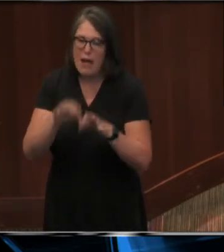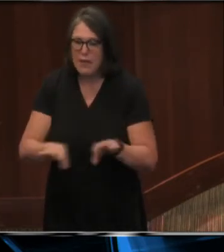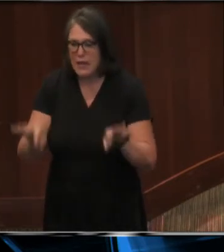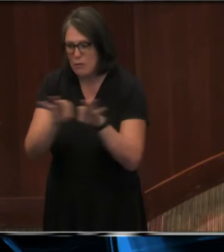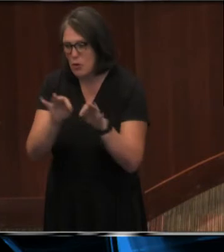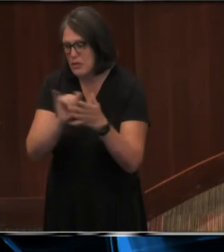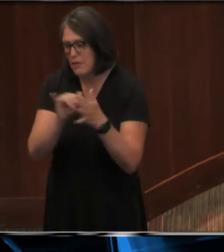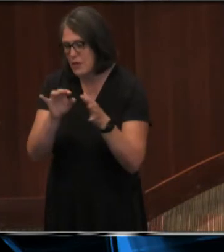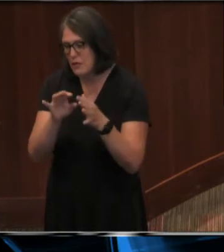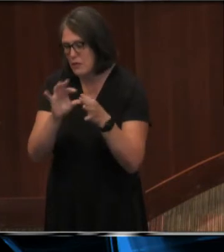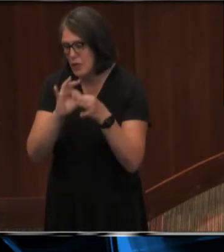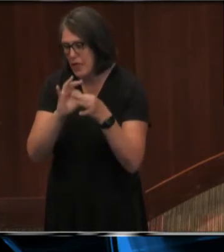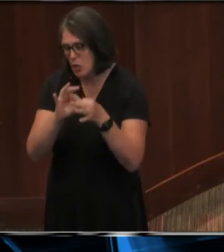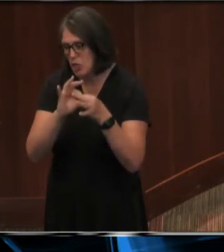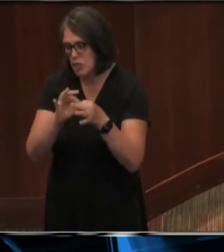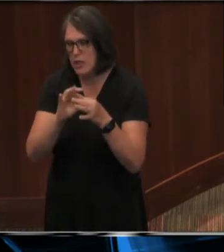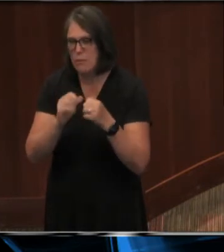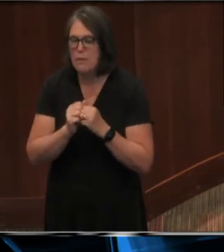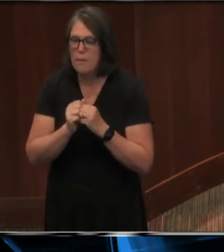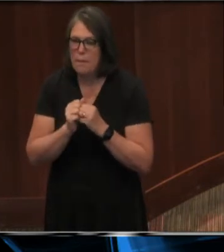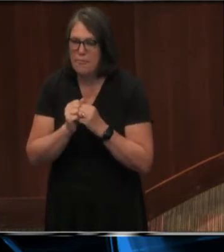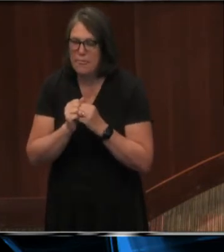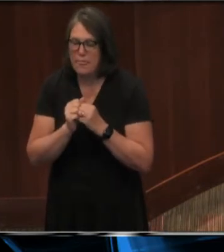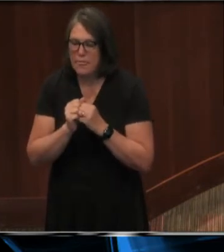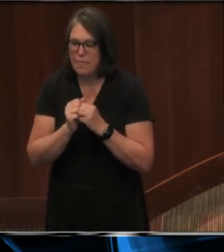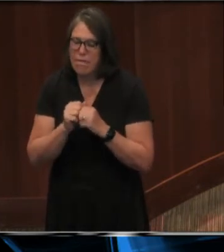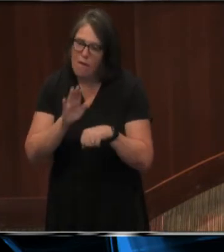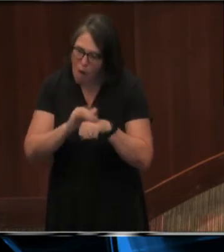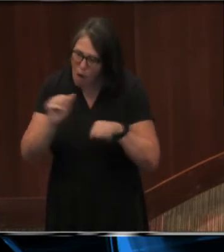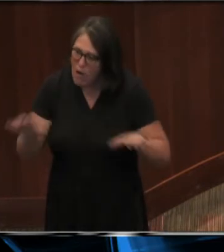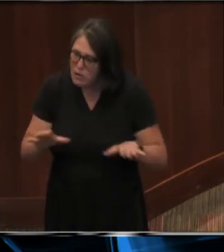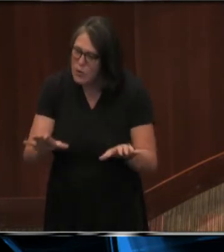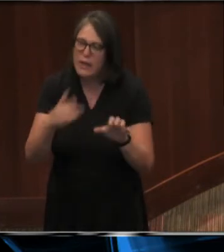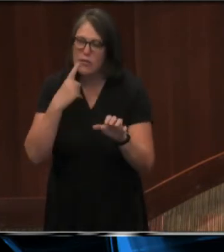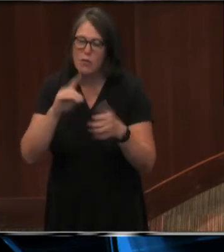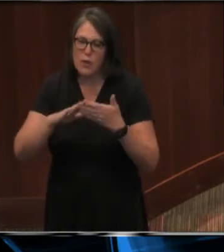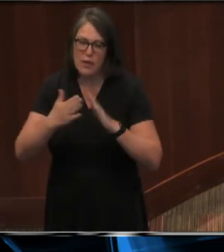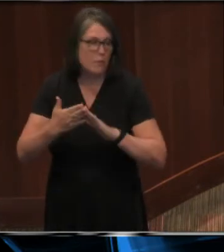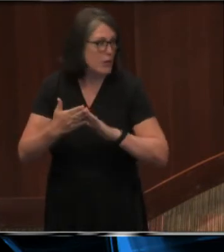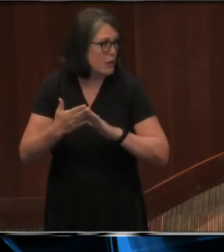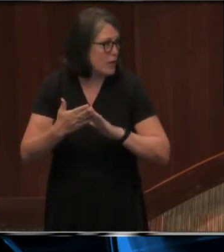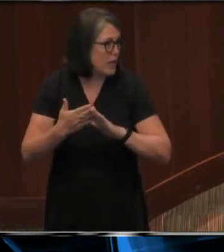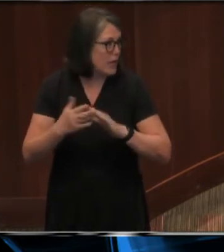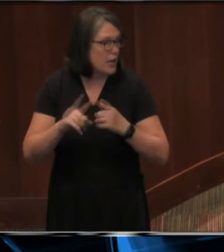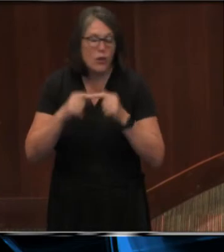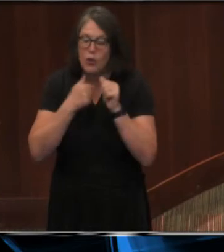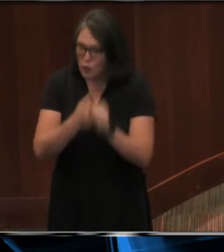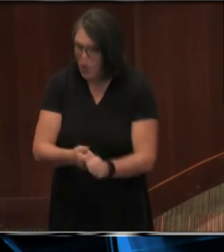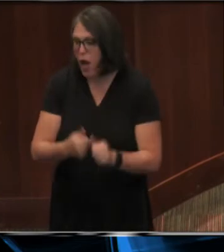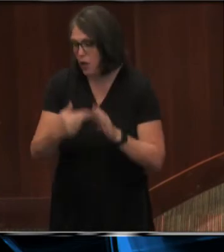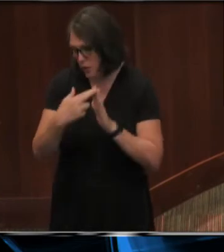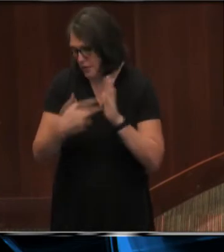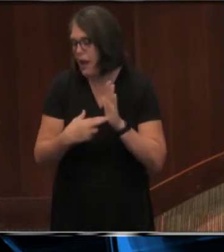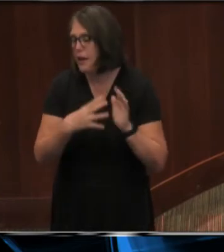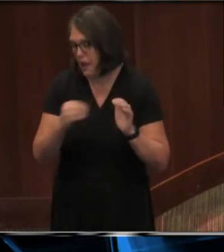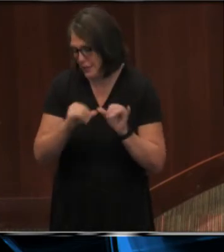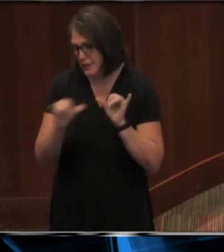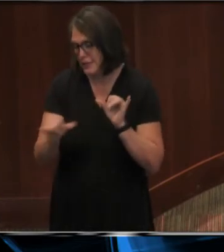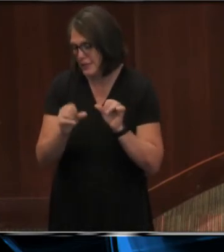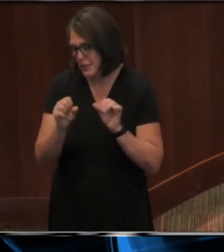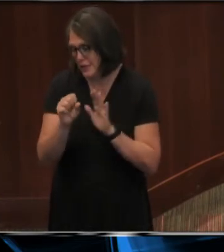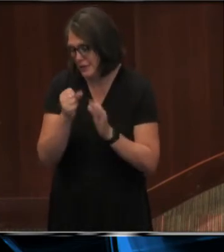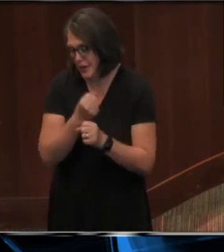of this relationship and calls to action for the community to follow these guidelines and stay